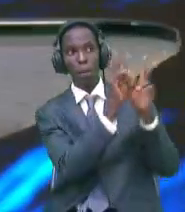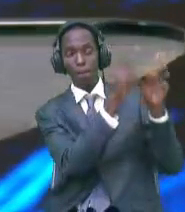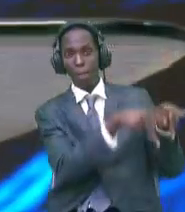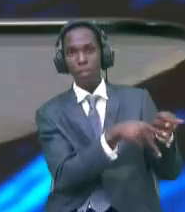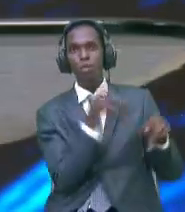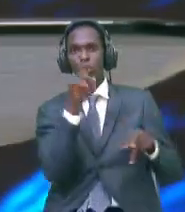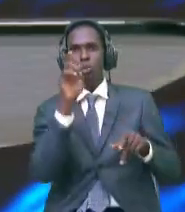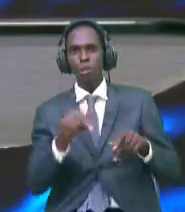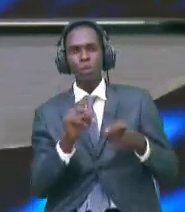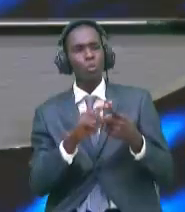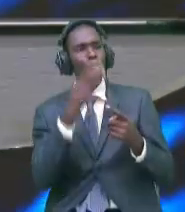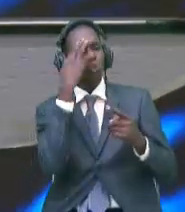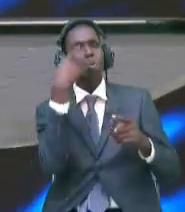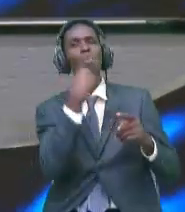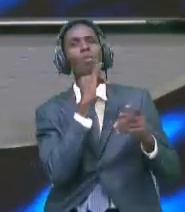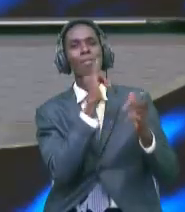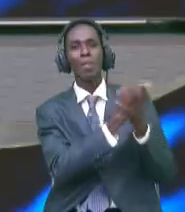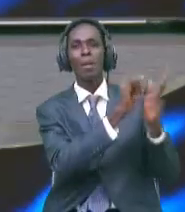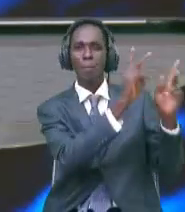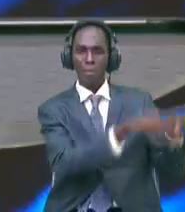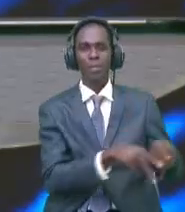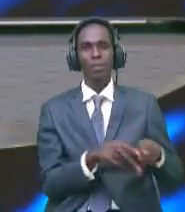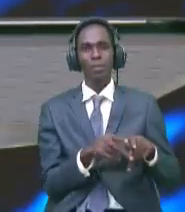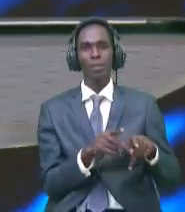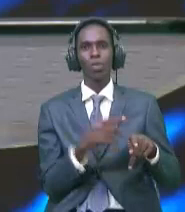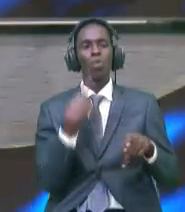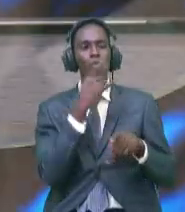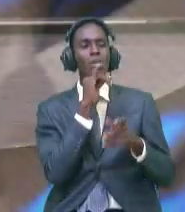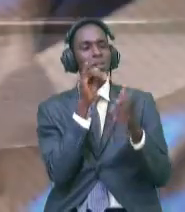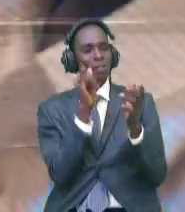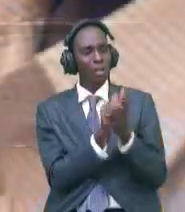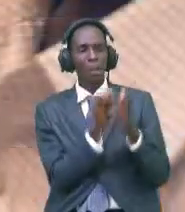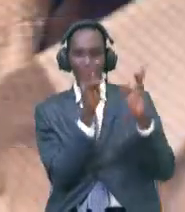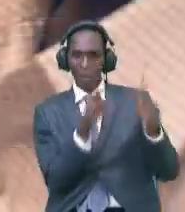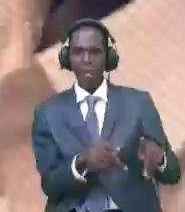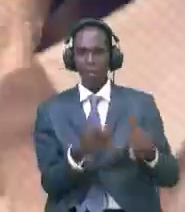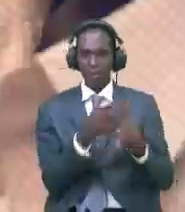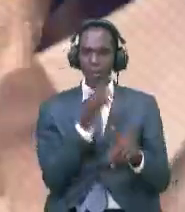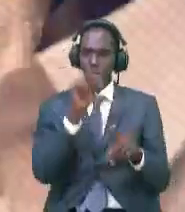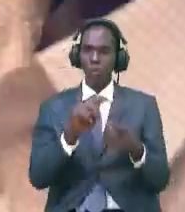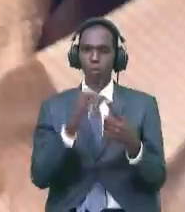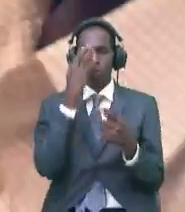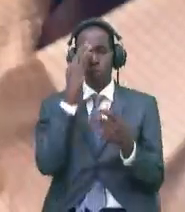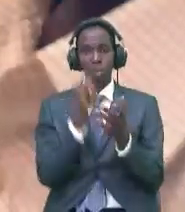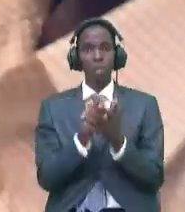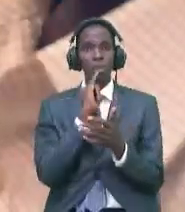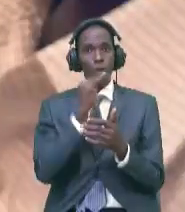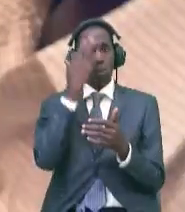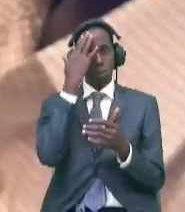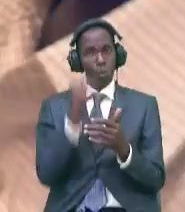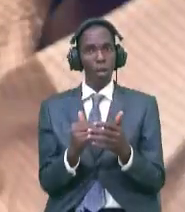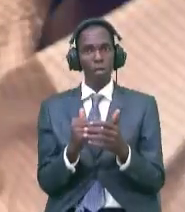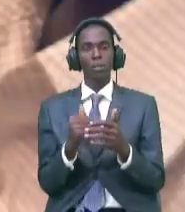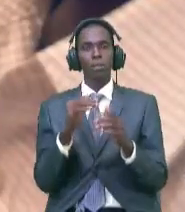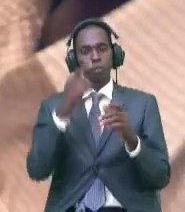to know who so and so is. You need to know who such and such is. That's the reason we're looking at, according